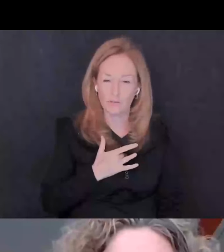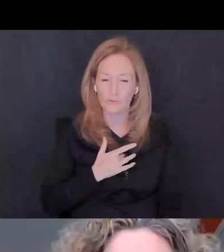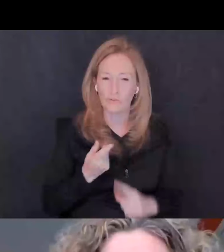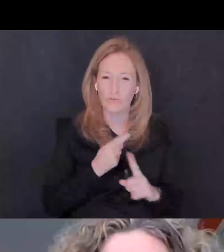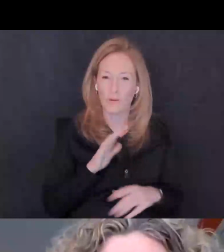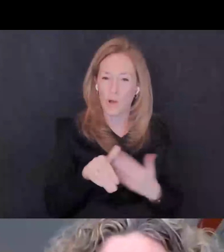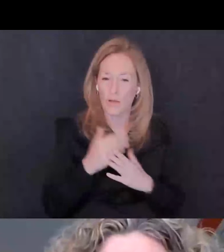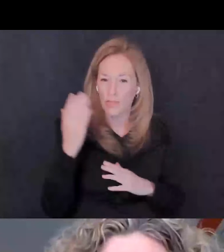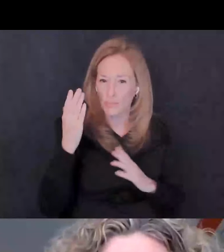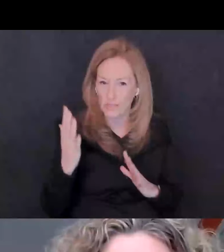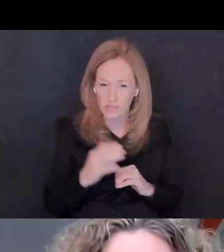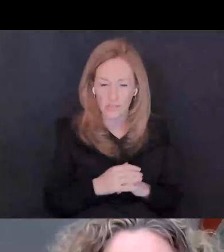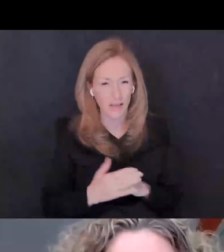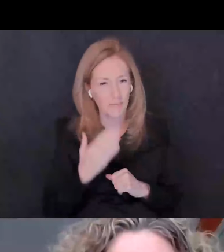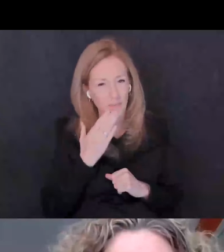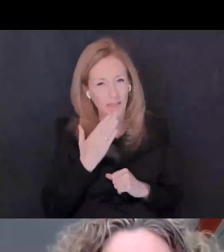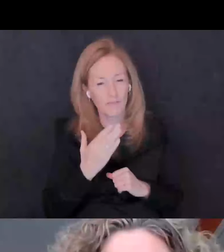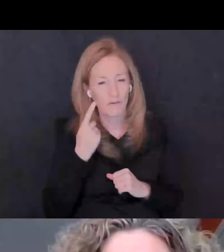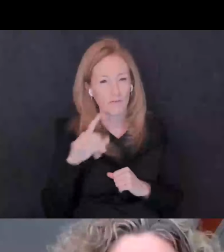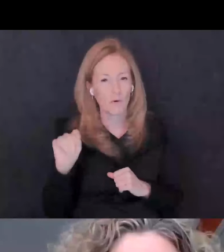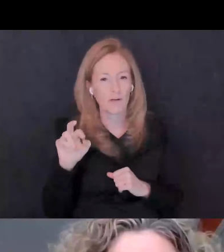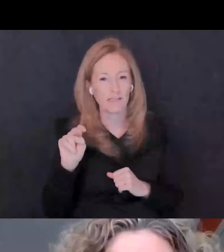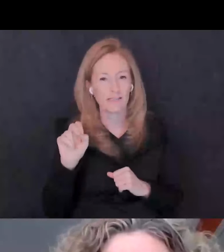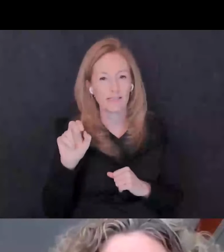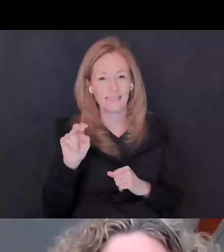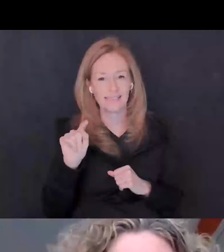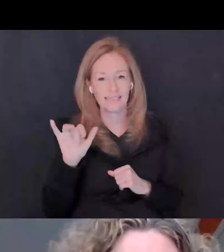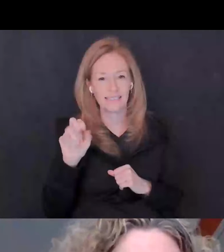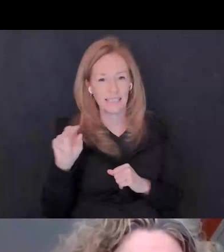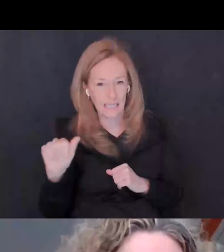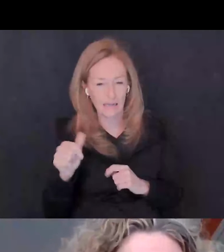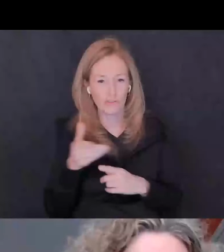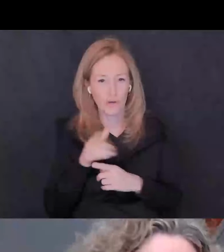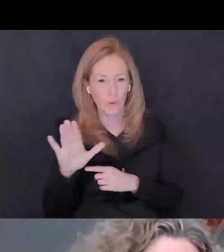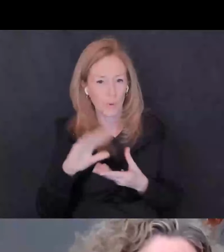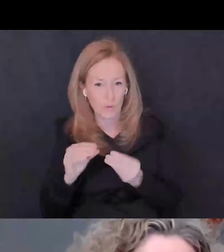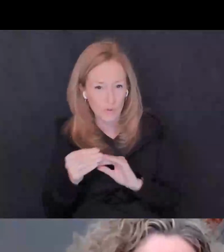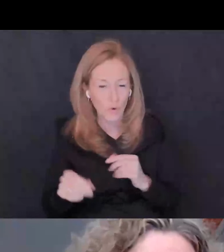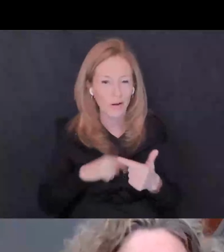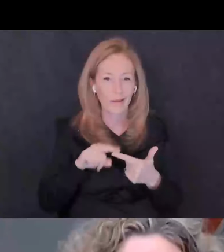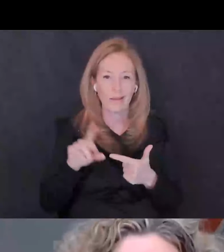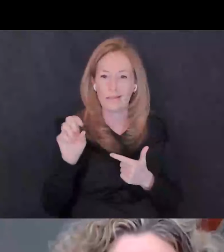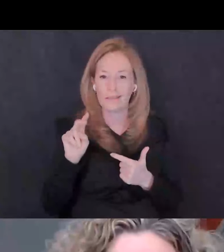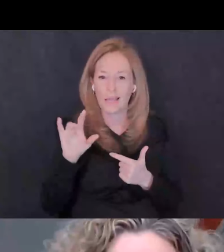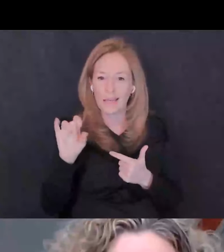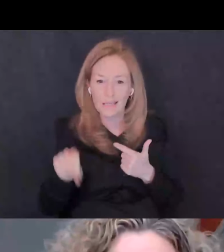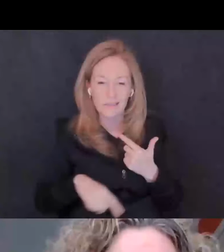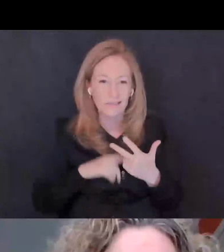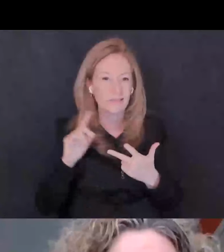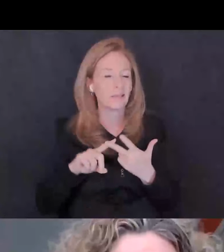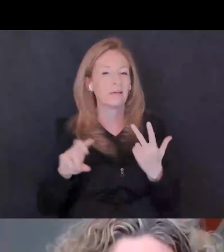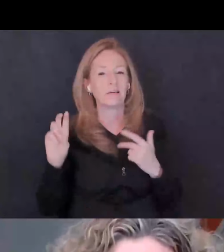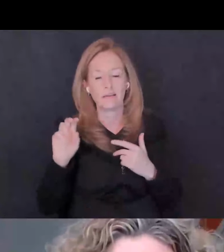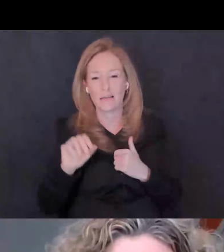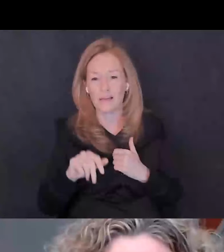for Tina, you sharing your story, and Dennis being on, and Cheryl. It just, thank you. Thank